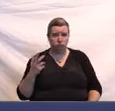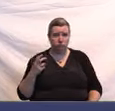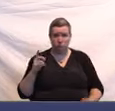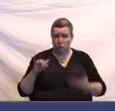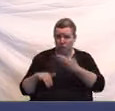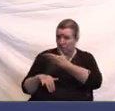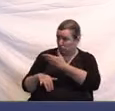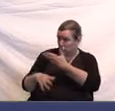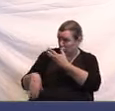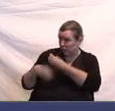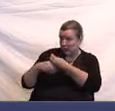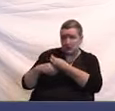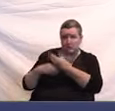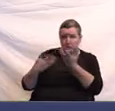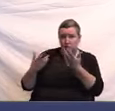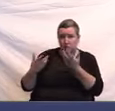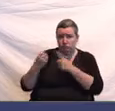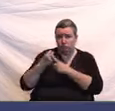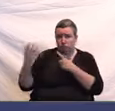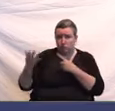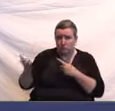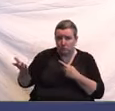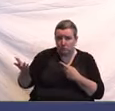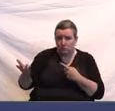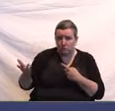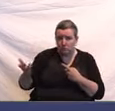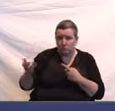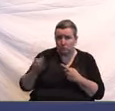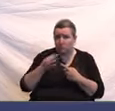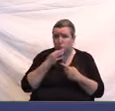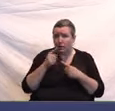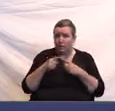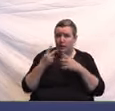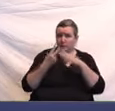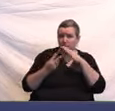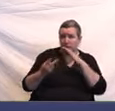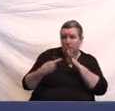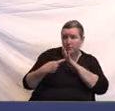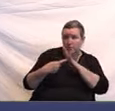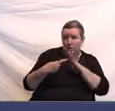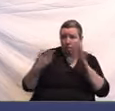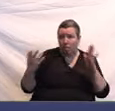in a second here on any modeling that she and Tina have done.